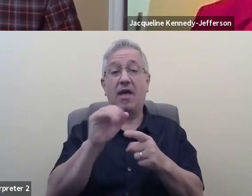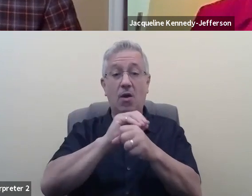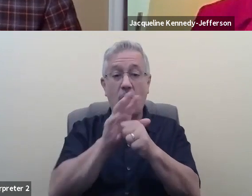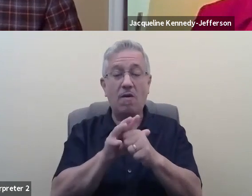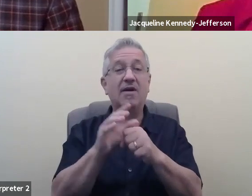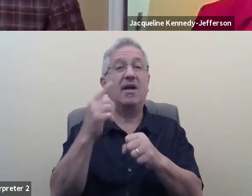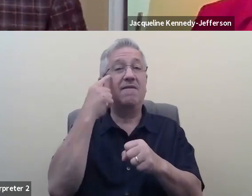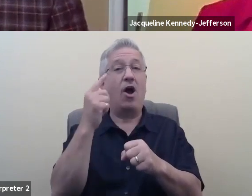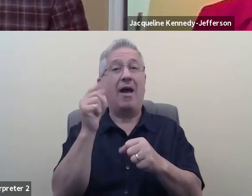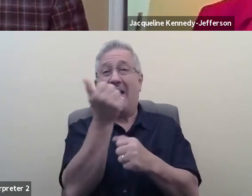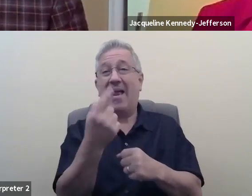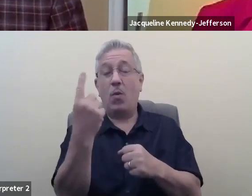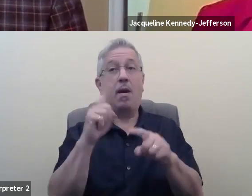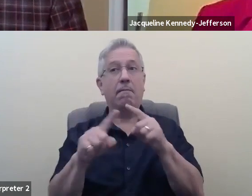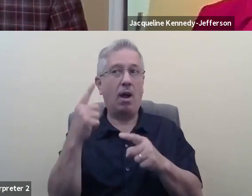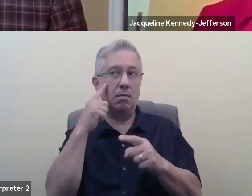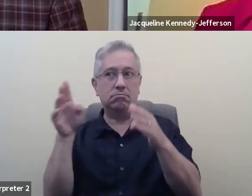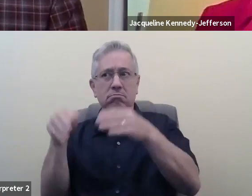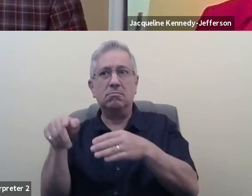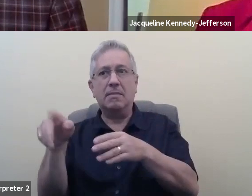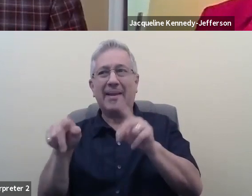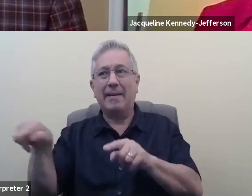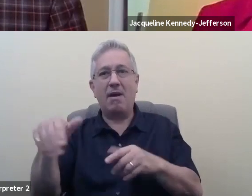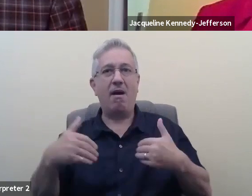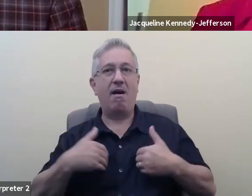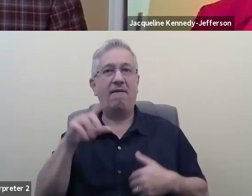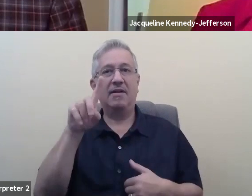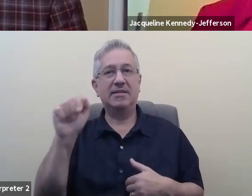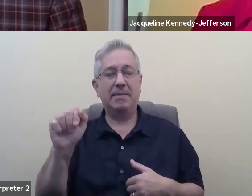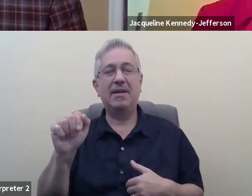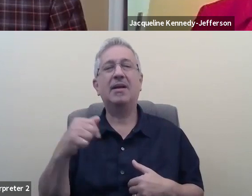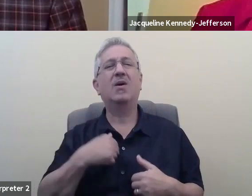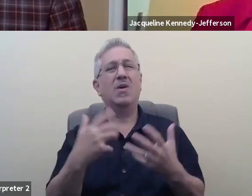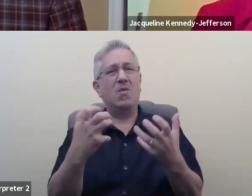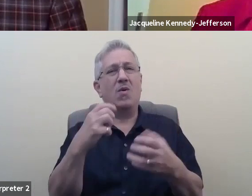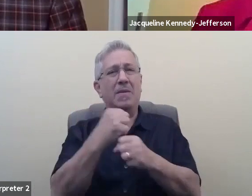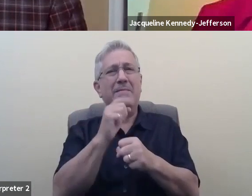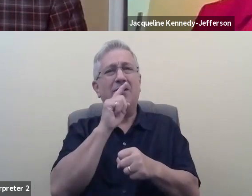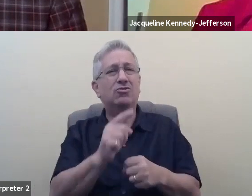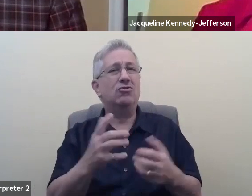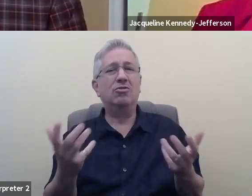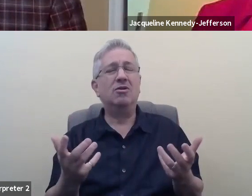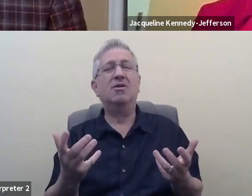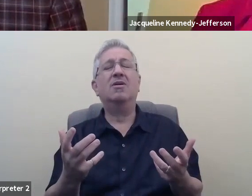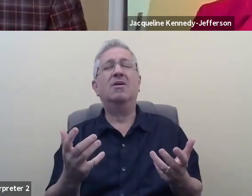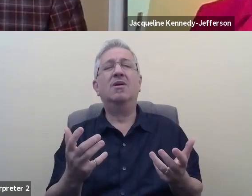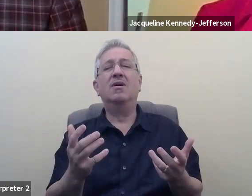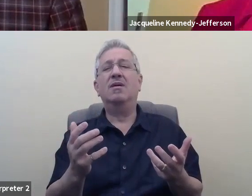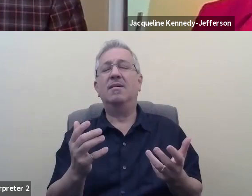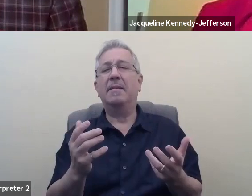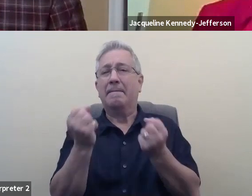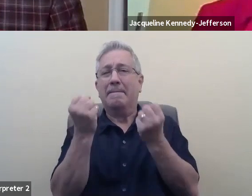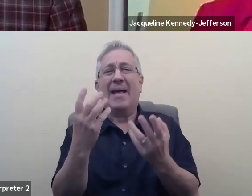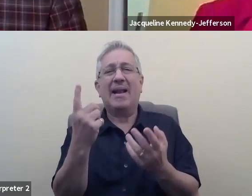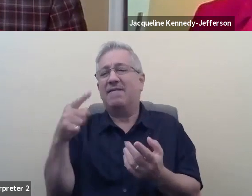with disabilities. One of the things we wanted to do was we wanted to make sure that a lot of